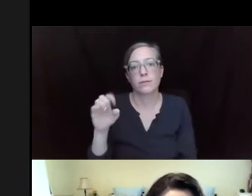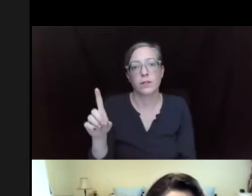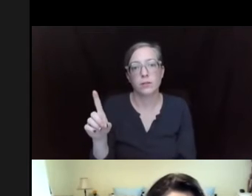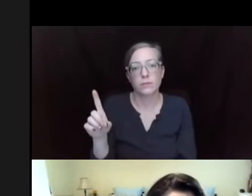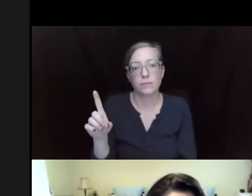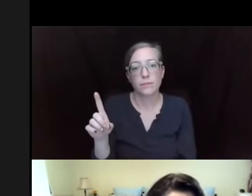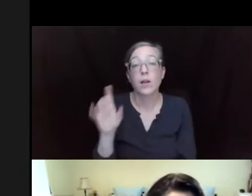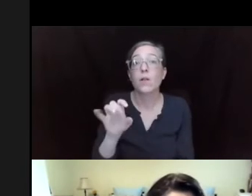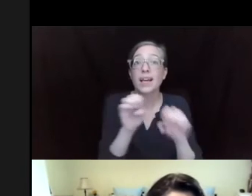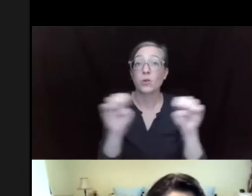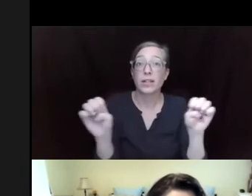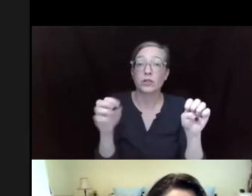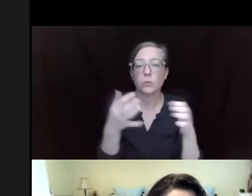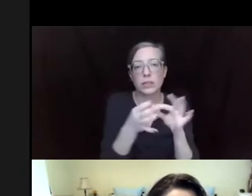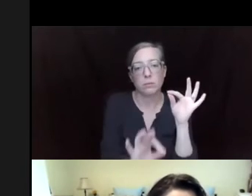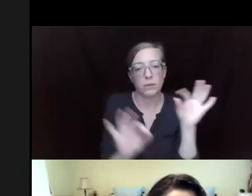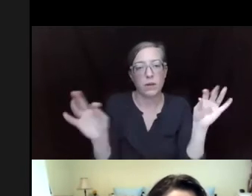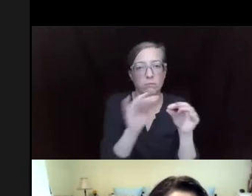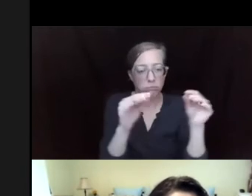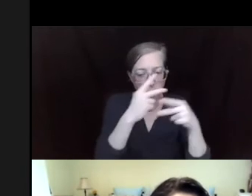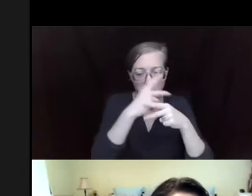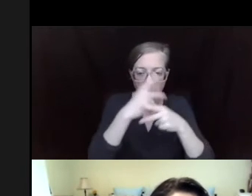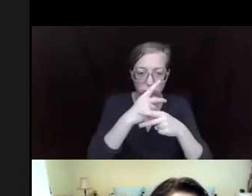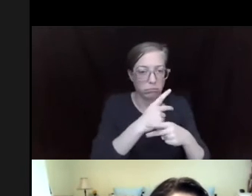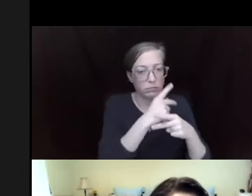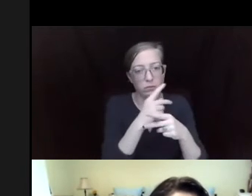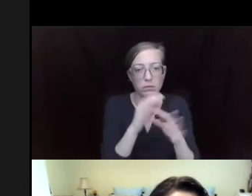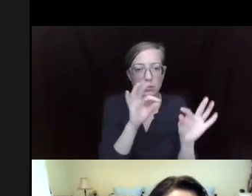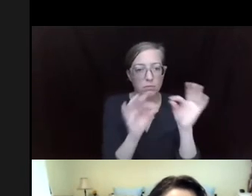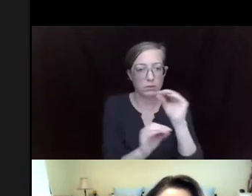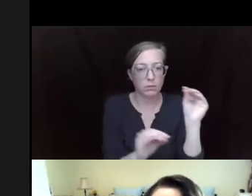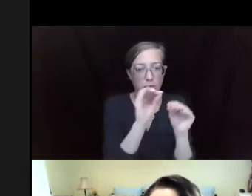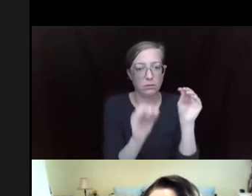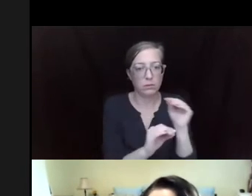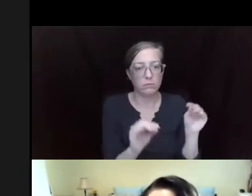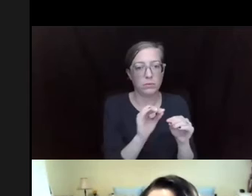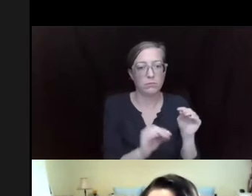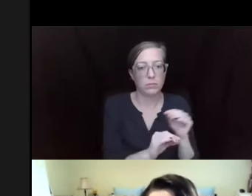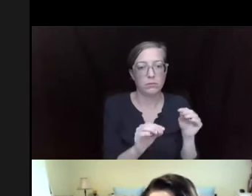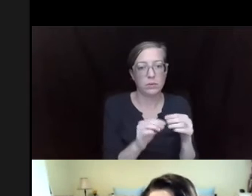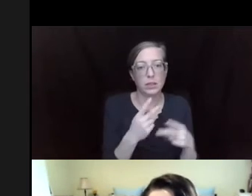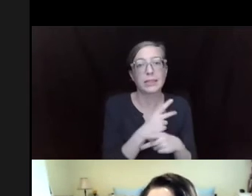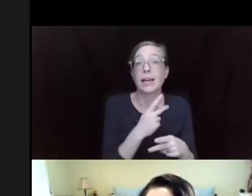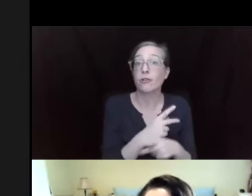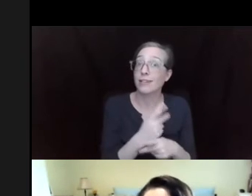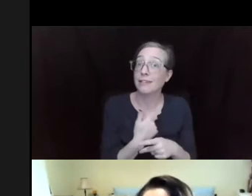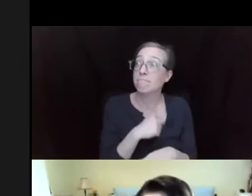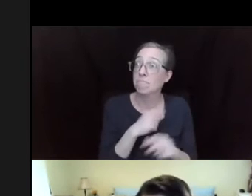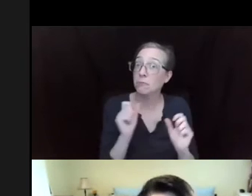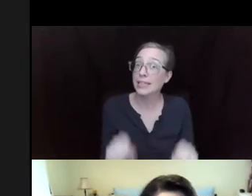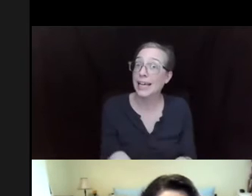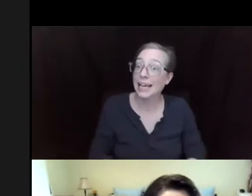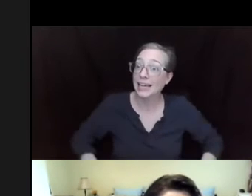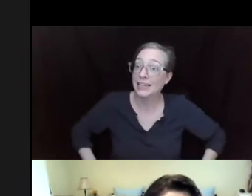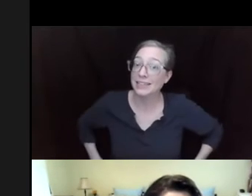equation, eliminate the electric field, then we have electric field squared remaining here. We can actually calculate it. We figured it